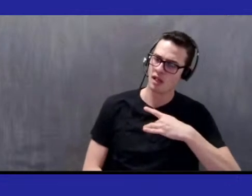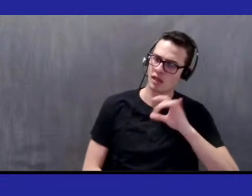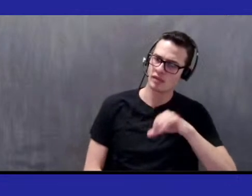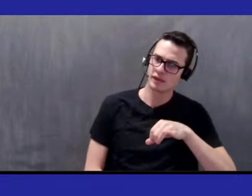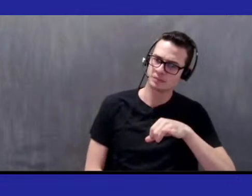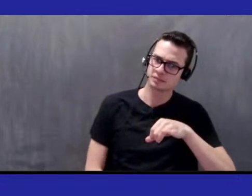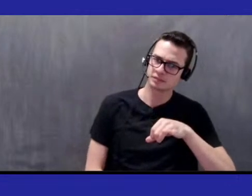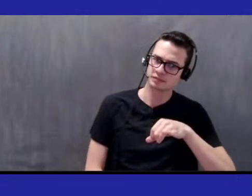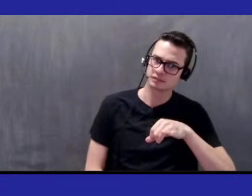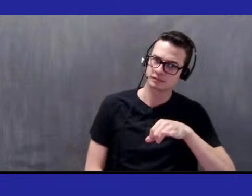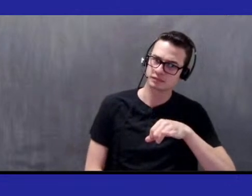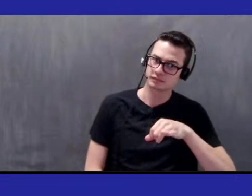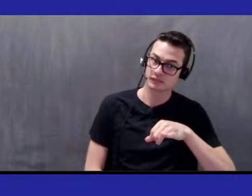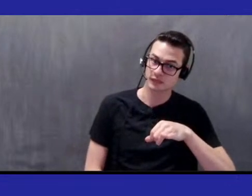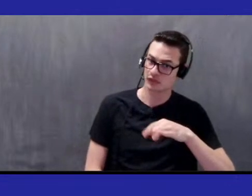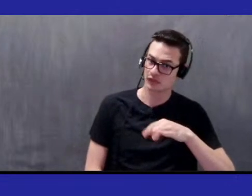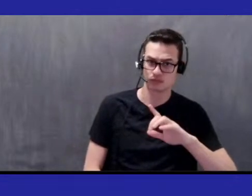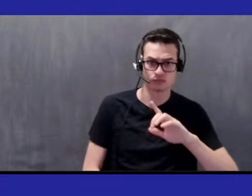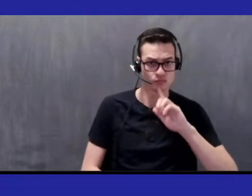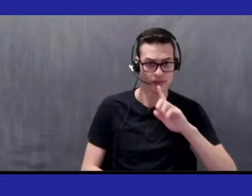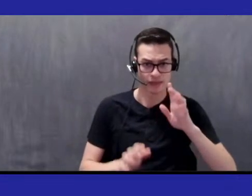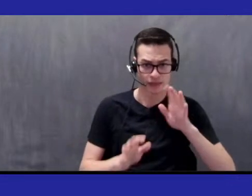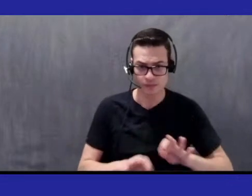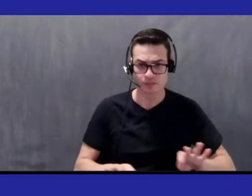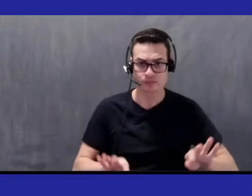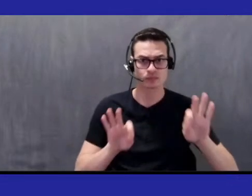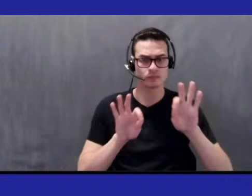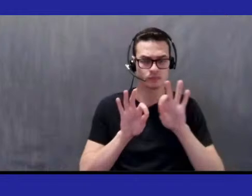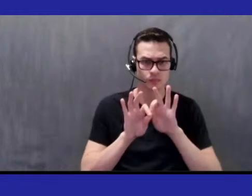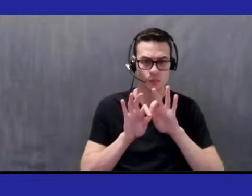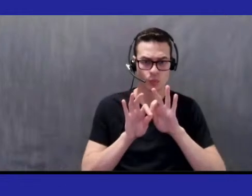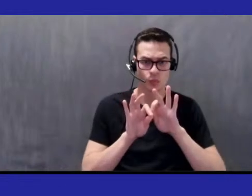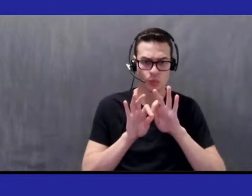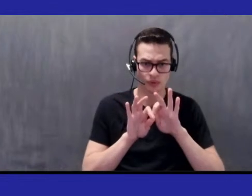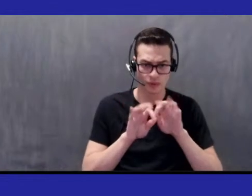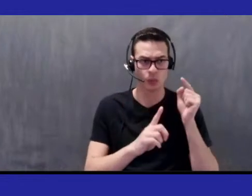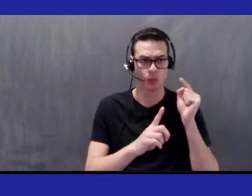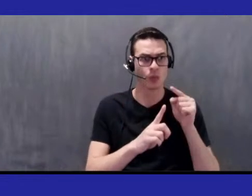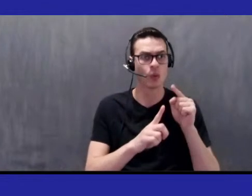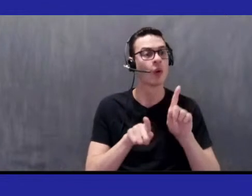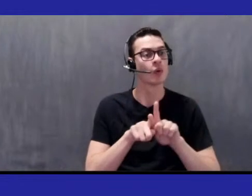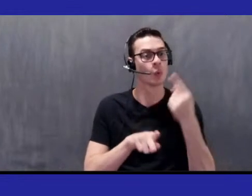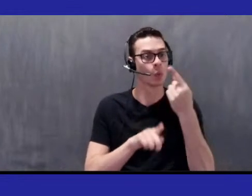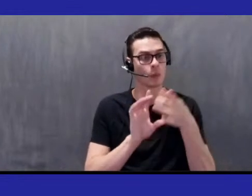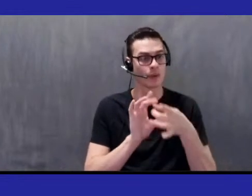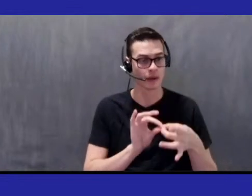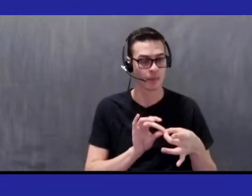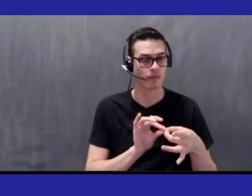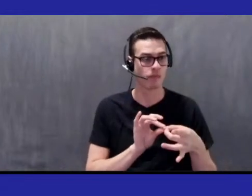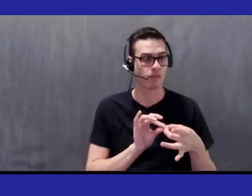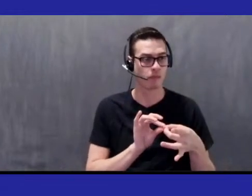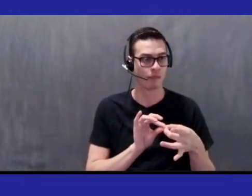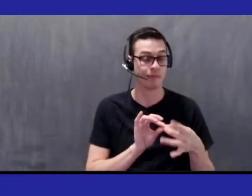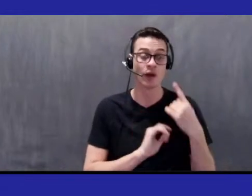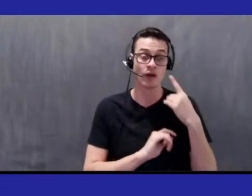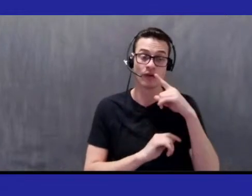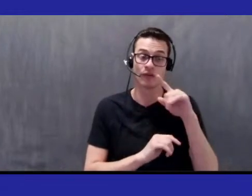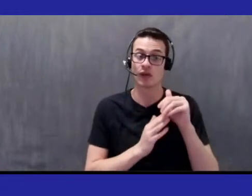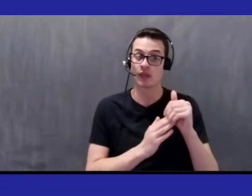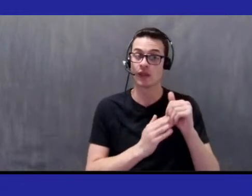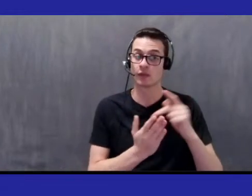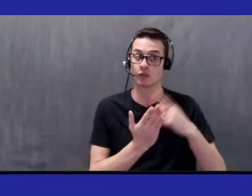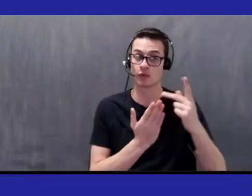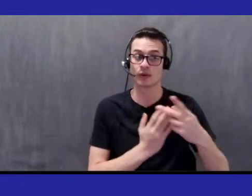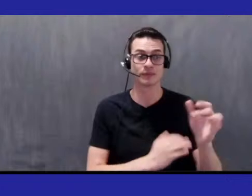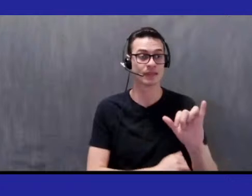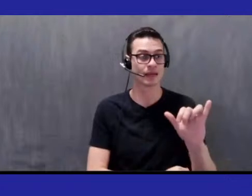very important initiative. And one comment also on the leadership programs, workforce development programs, like